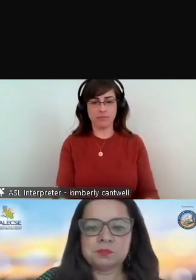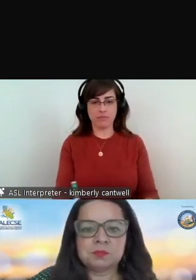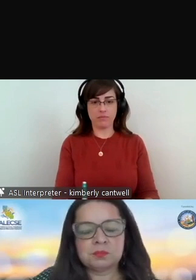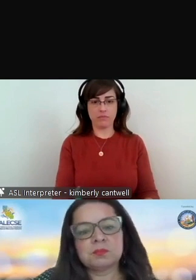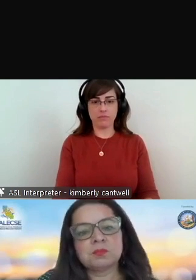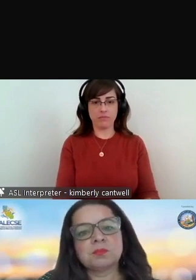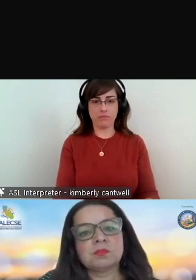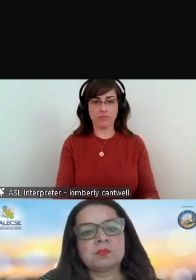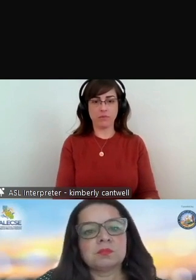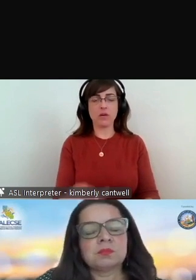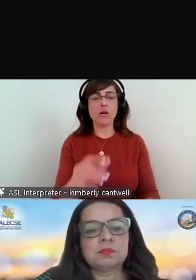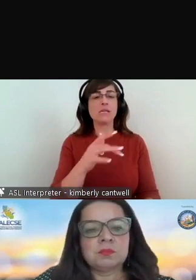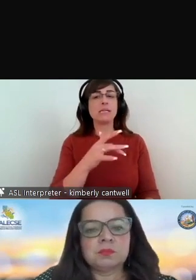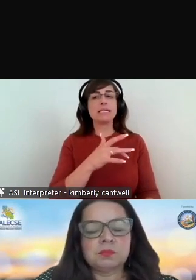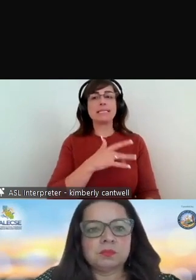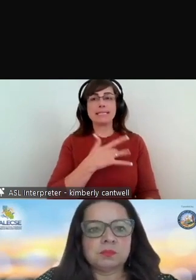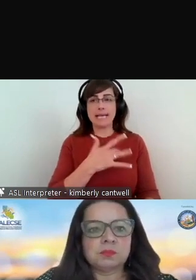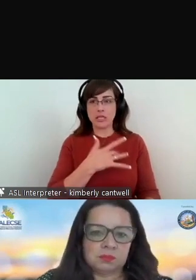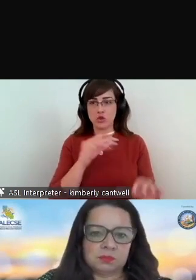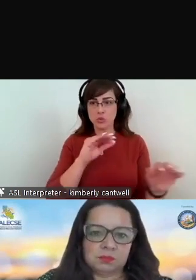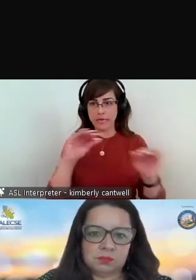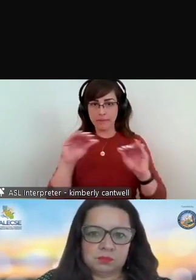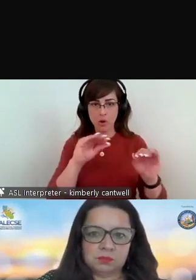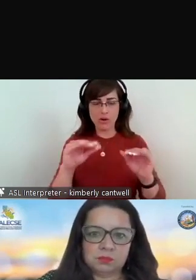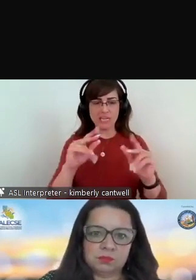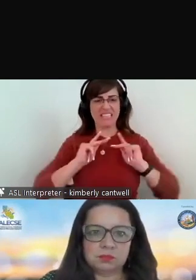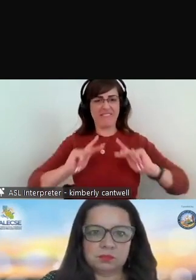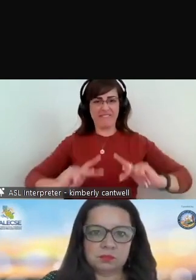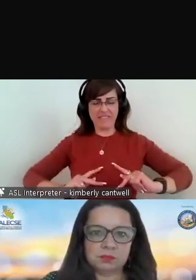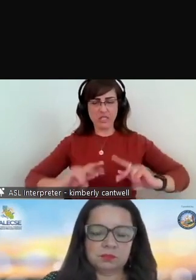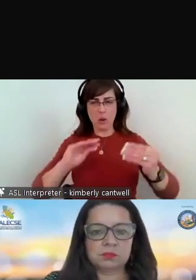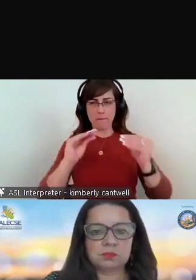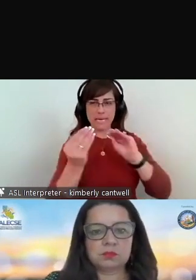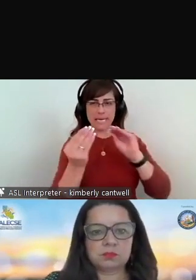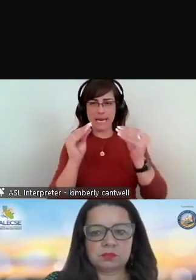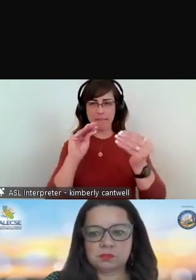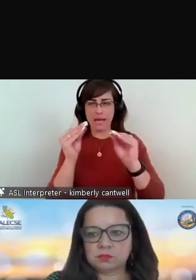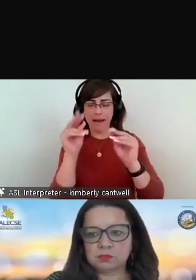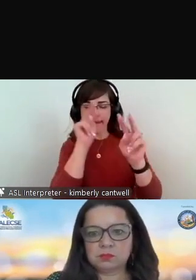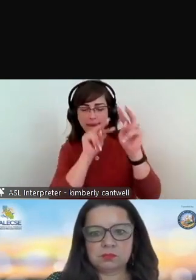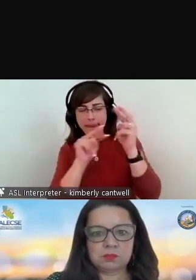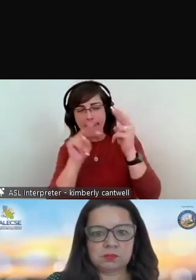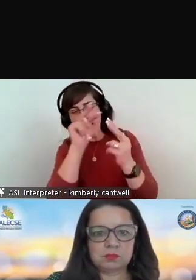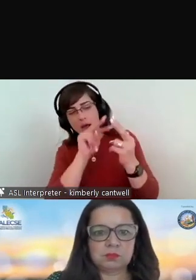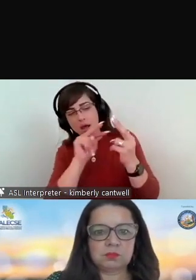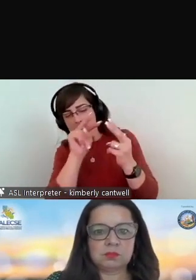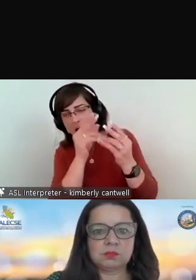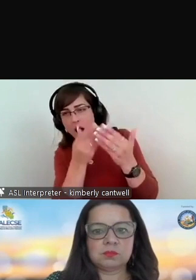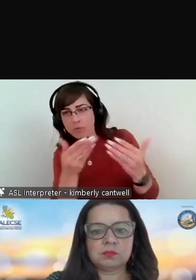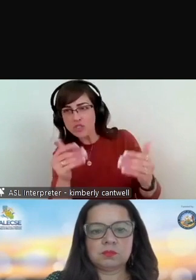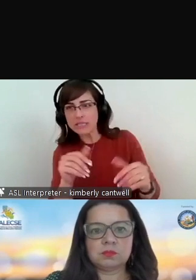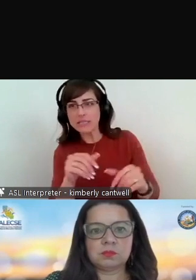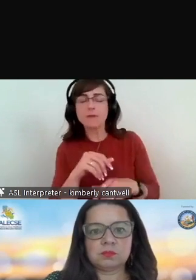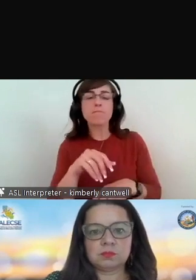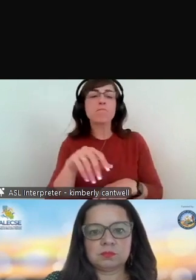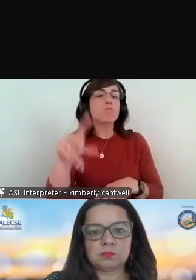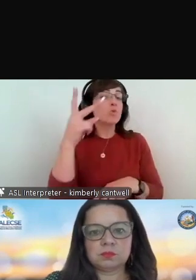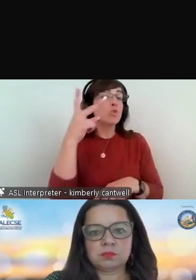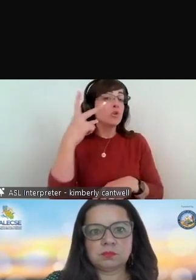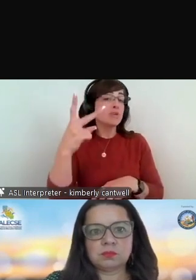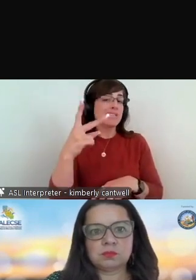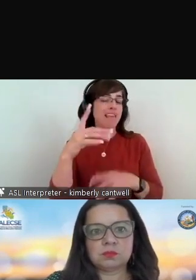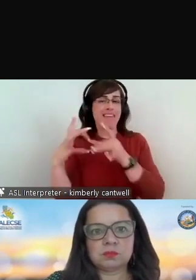So sensory motor, this is, it says physical manipulation and inspection of objects. Then you'll see